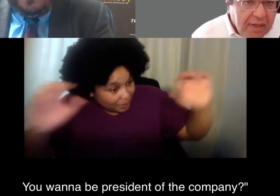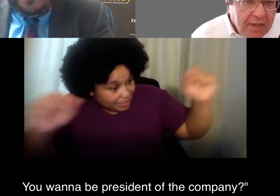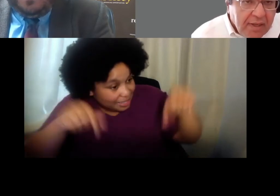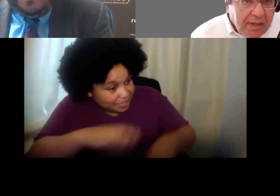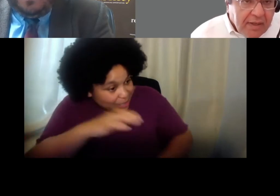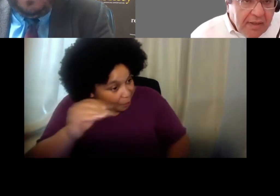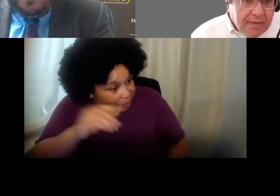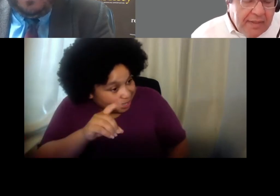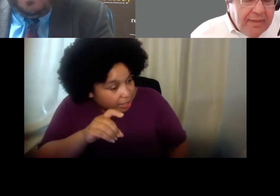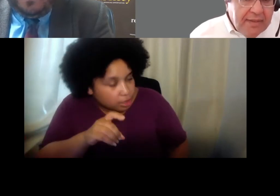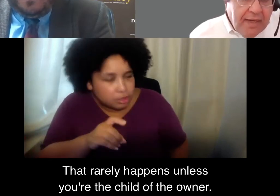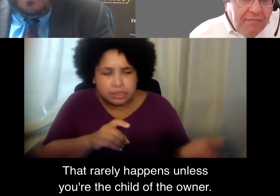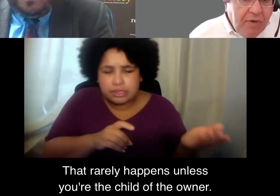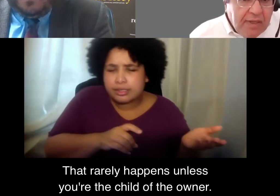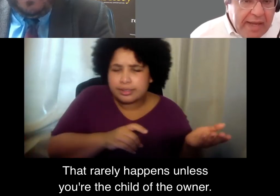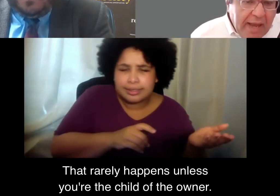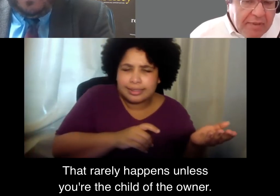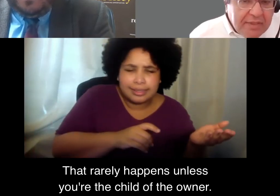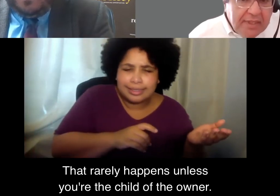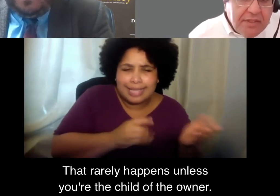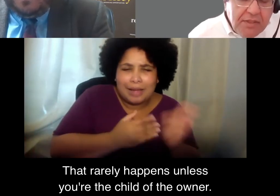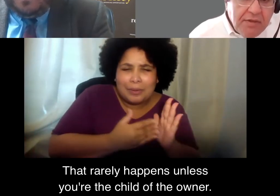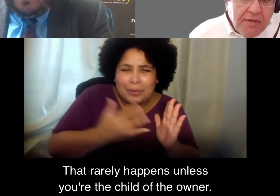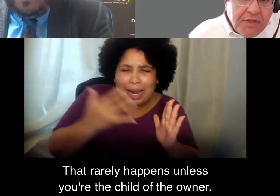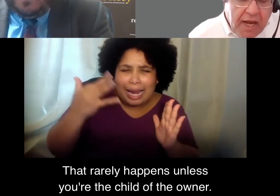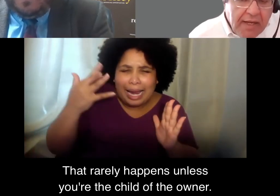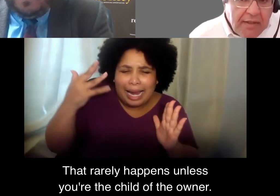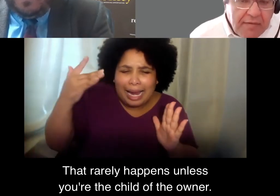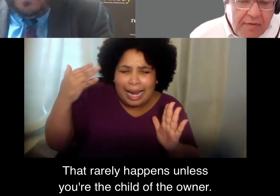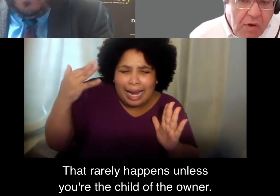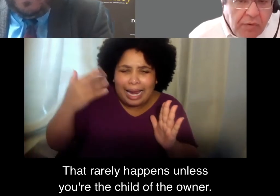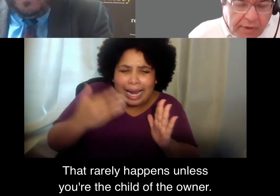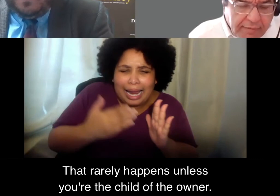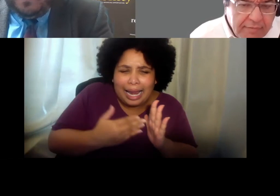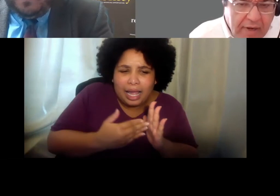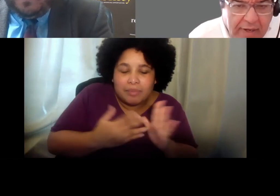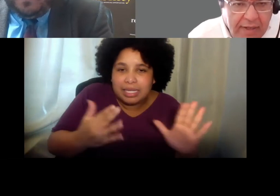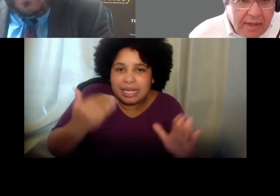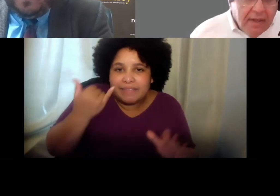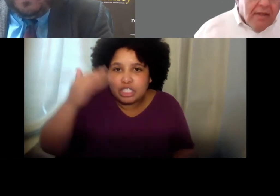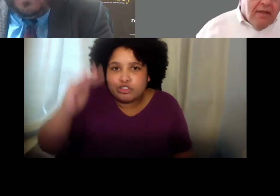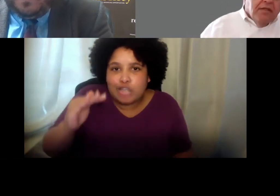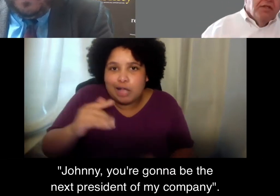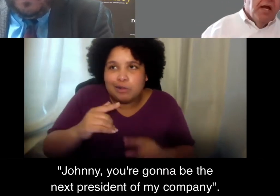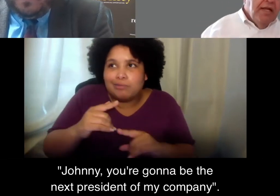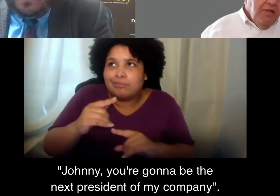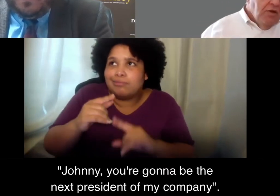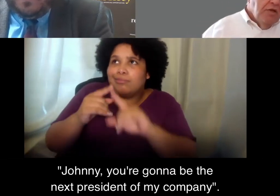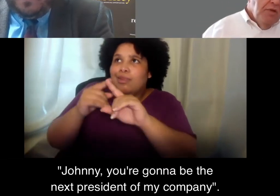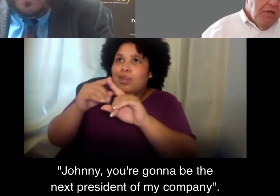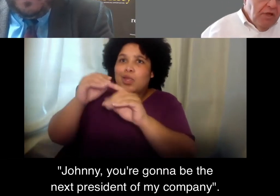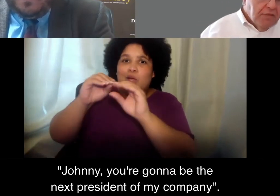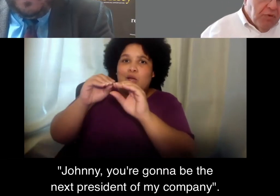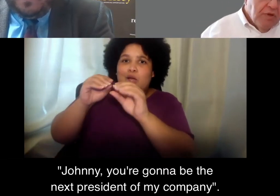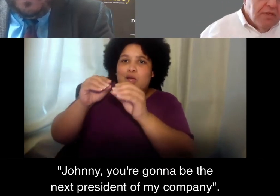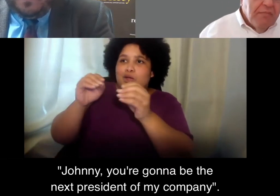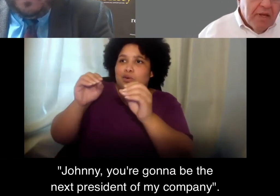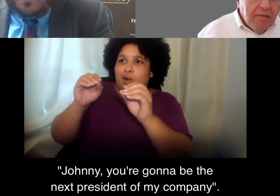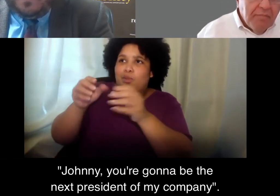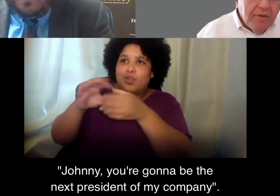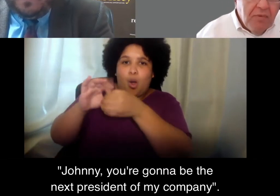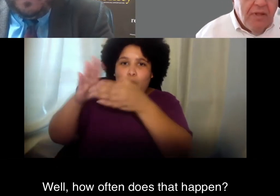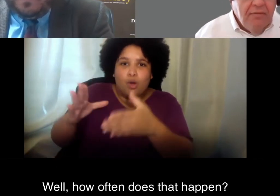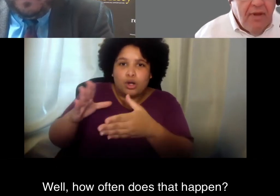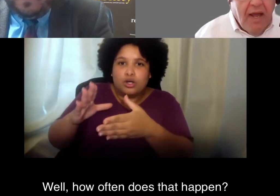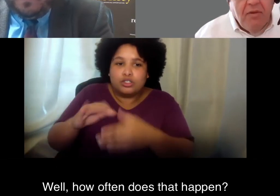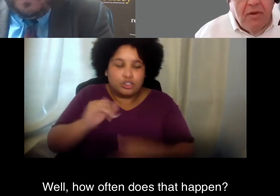company?" That rarely happens unless you're the child of the owner, right? "Johnny, you're going to be the next president of my